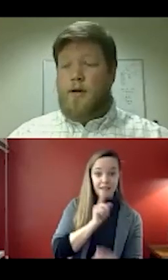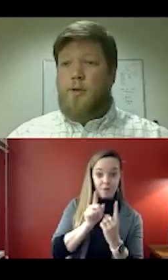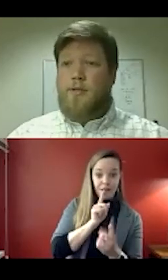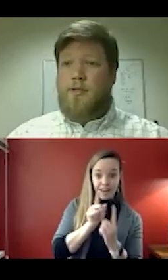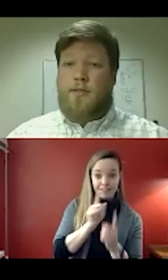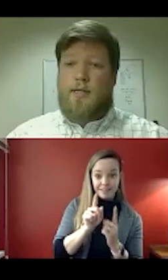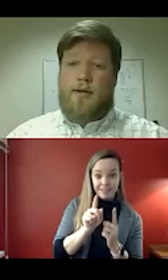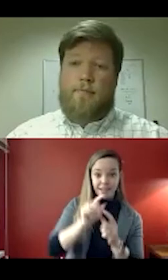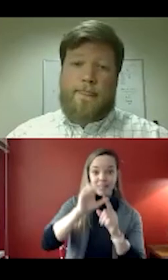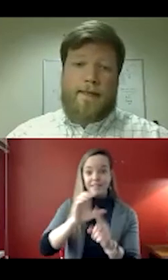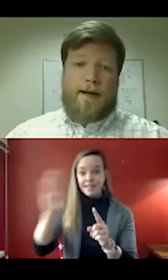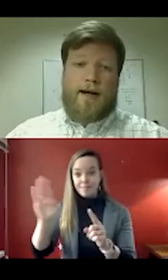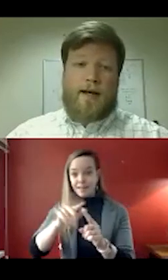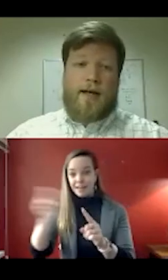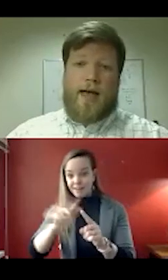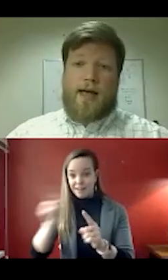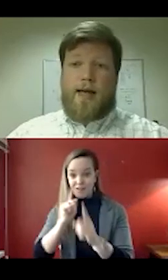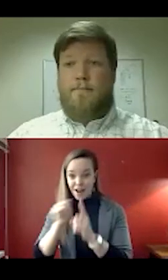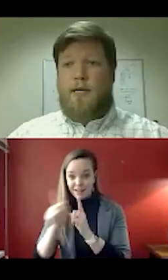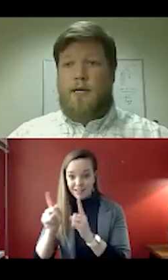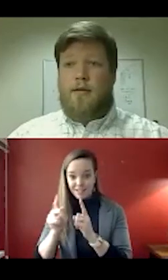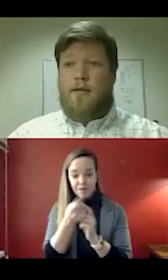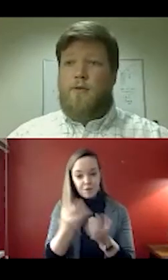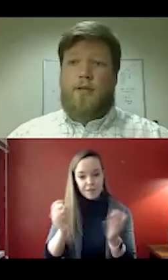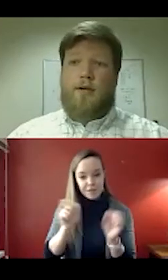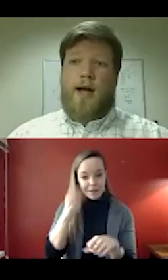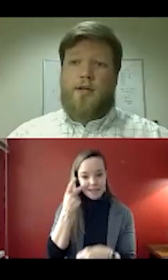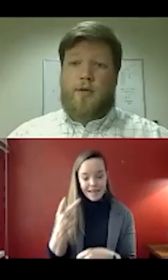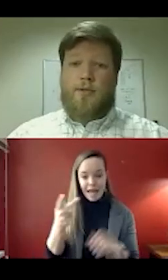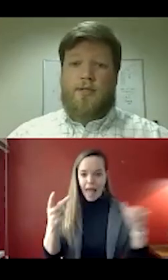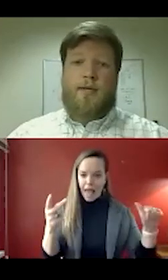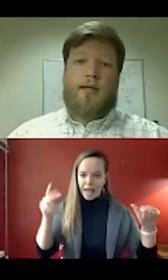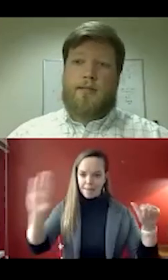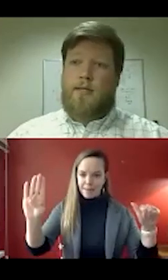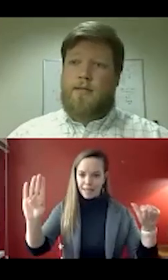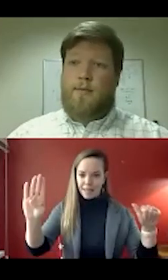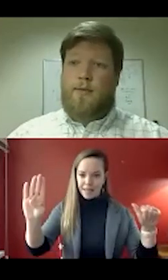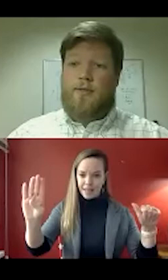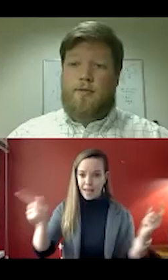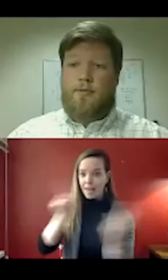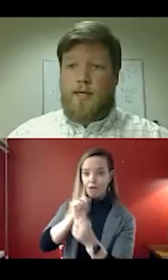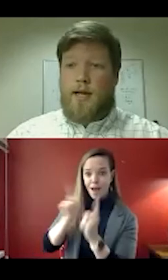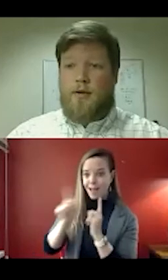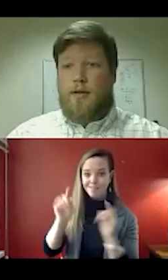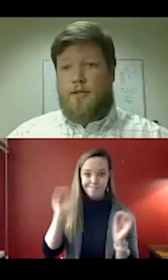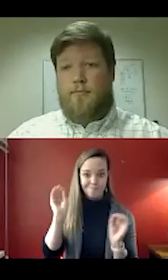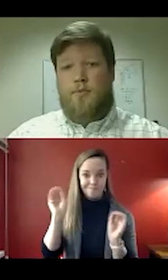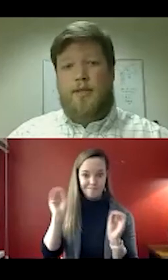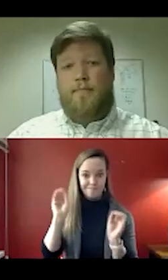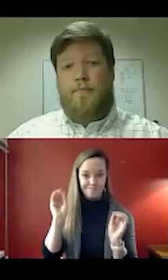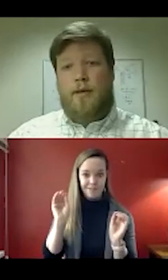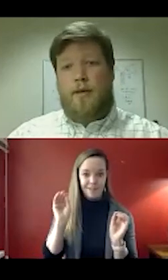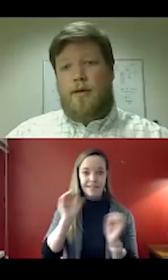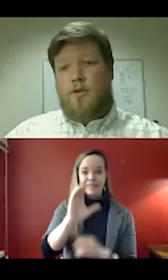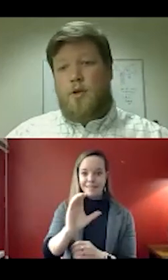And there are a couple things that you can see here. A and B never really interact over the course of this meeting. C is the person who's mediating all connection between